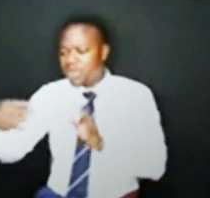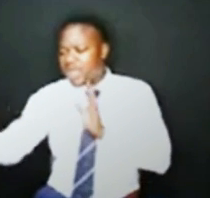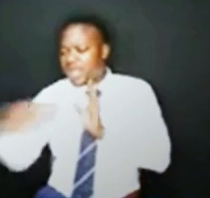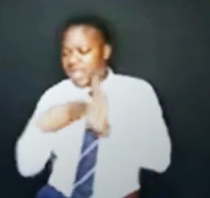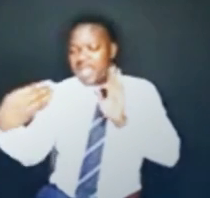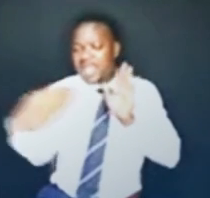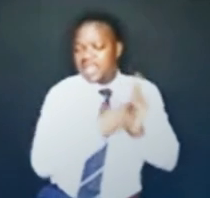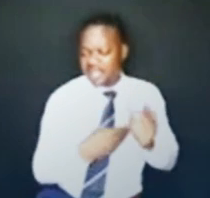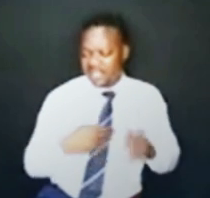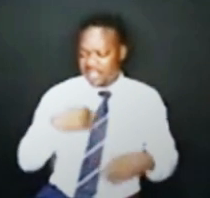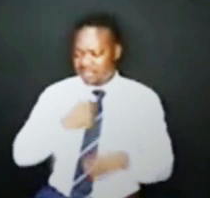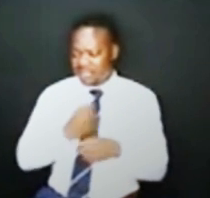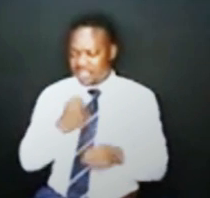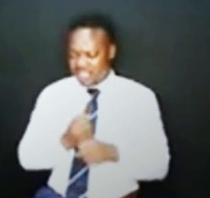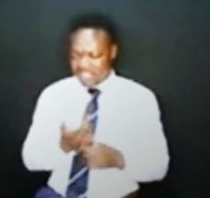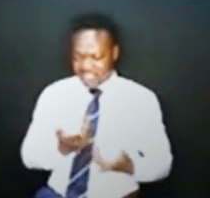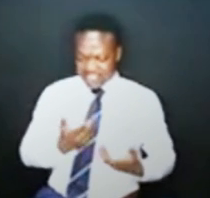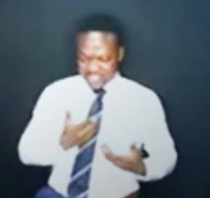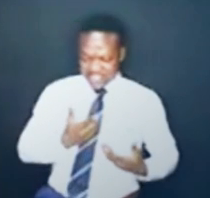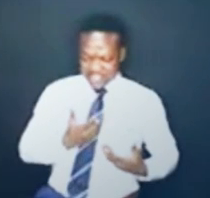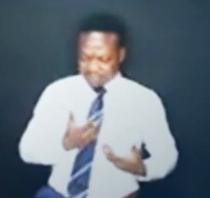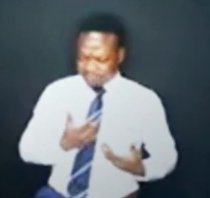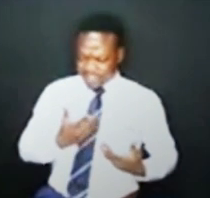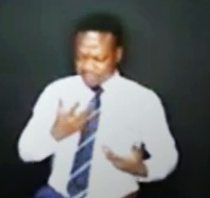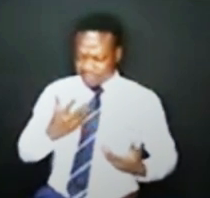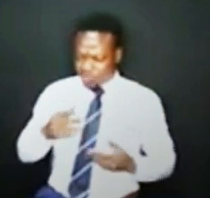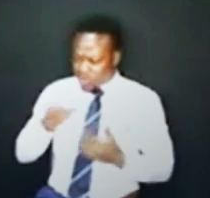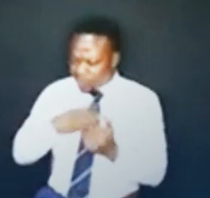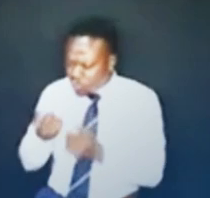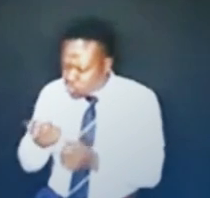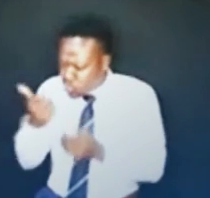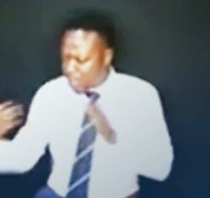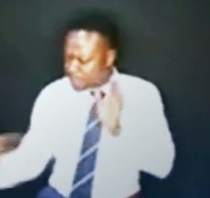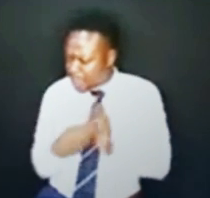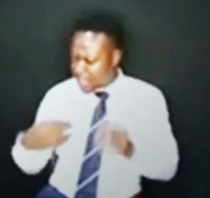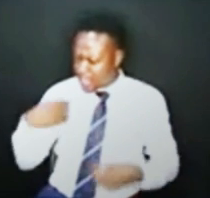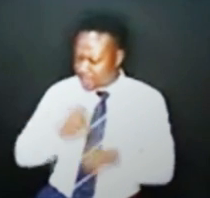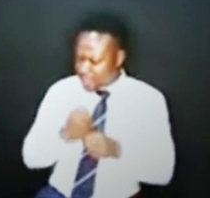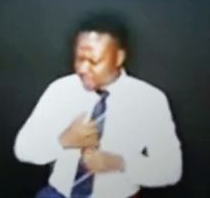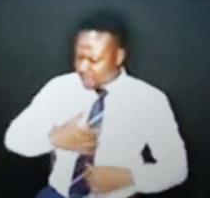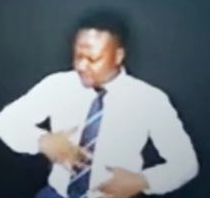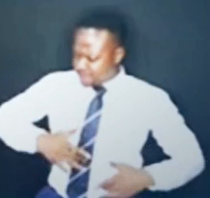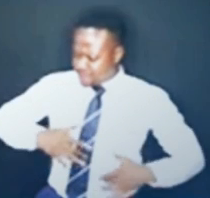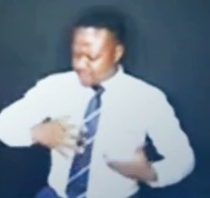it into their heart and keep it there. But